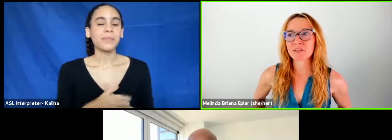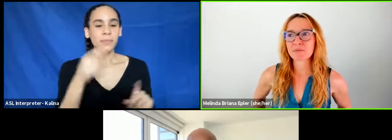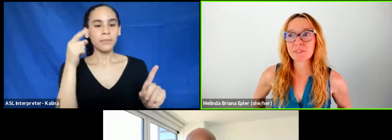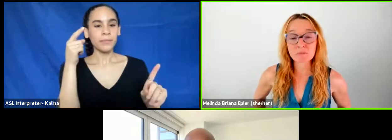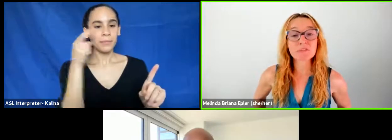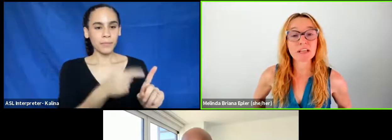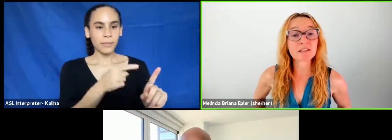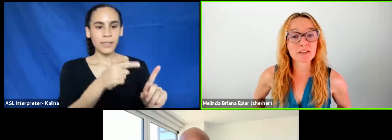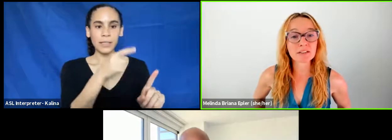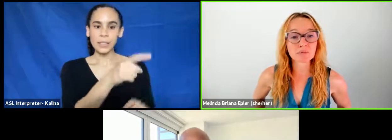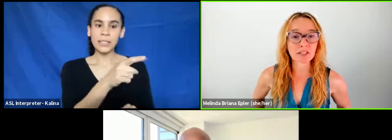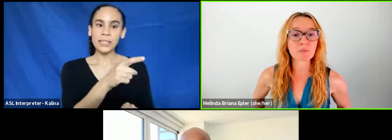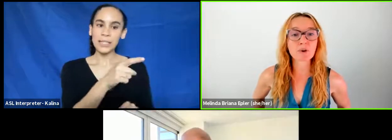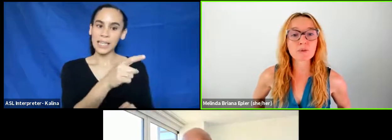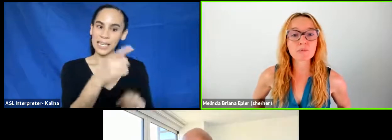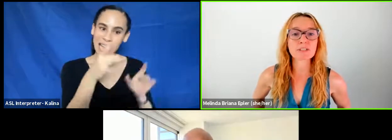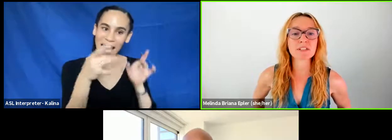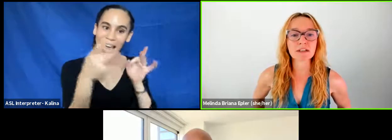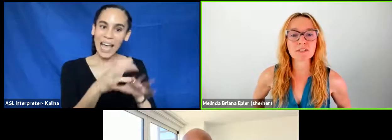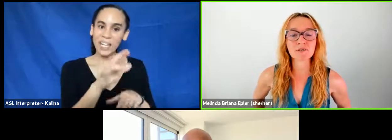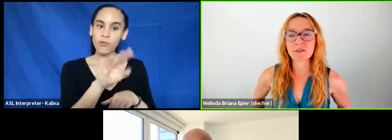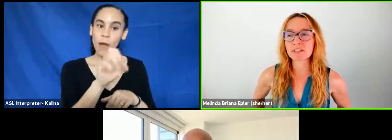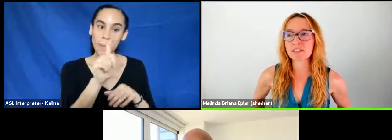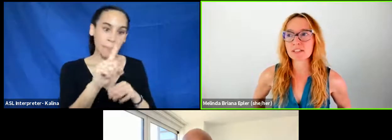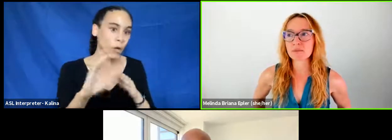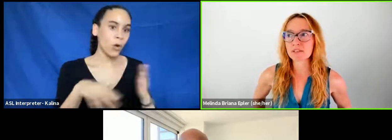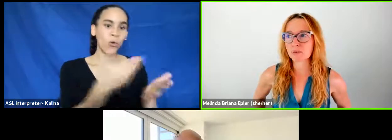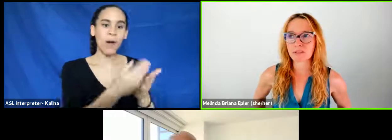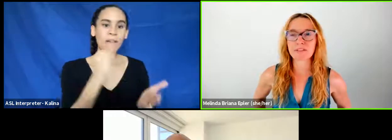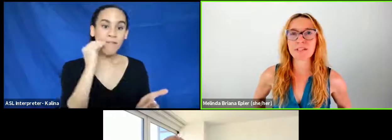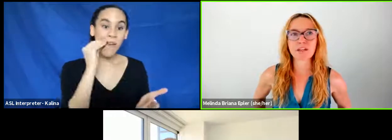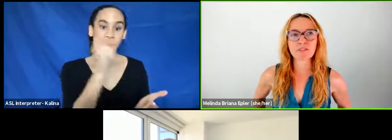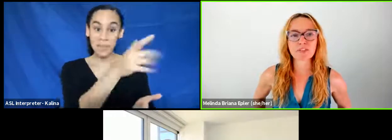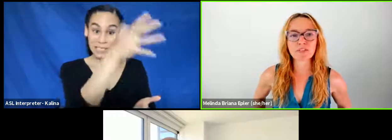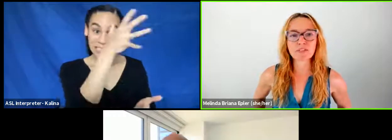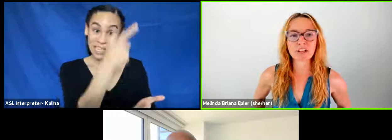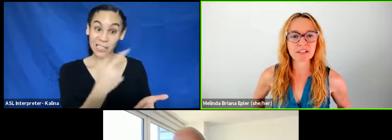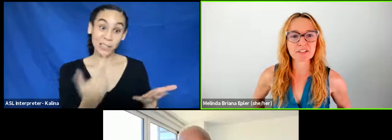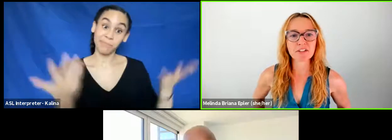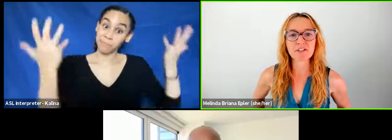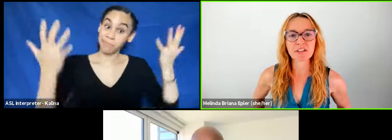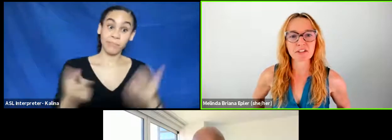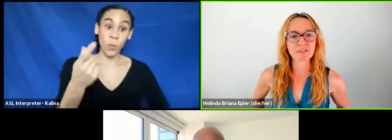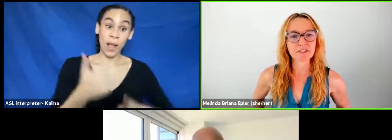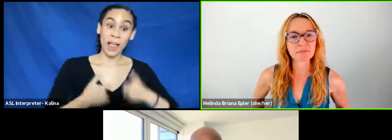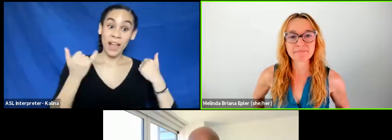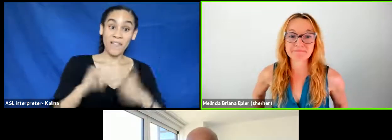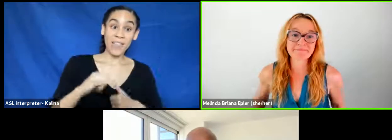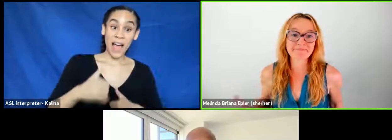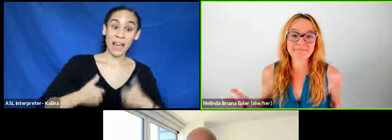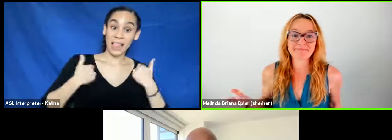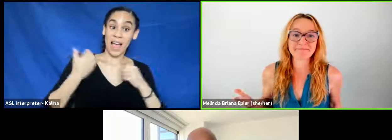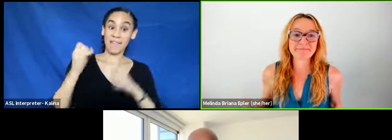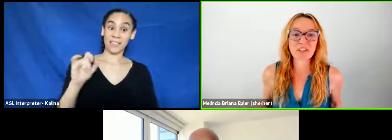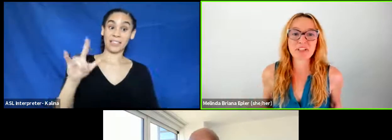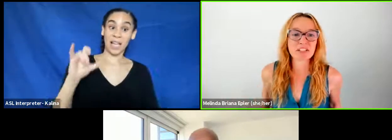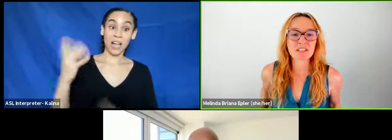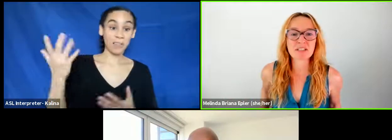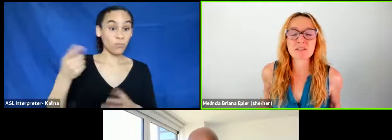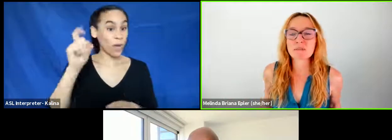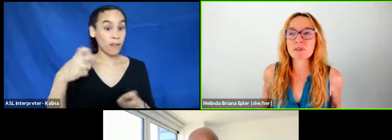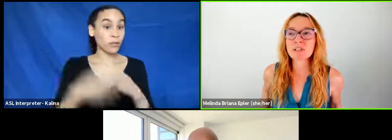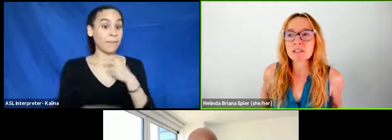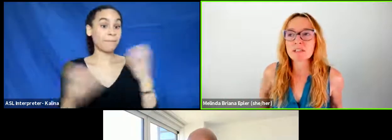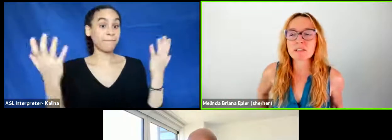He was a victim of a hate crime. Came home, his dad. The first thing he said was, "Well, if you're going to live that lifestyle, you got to toughen up." Right? It